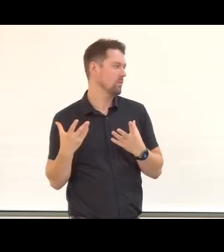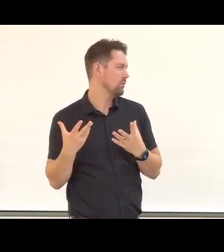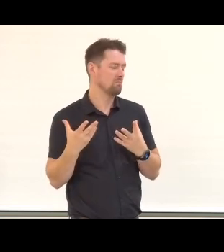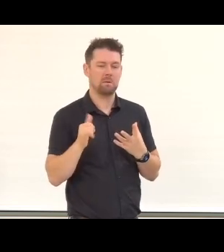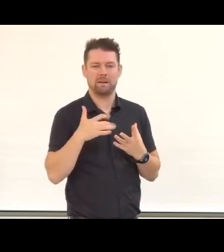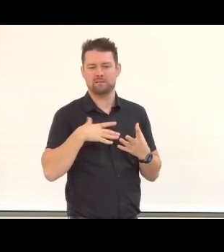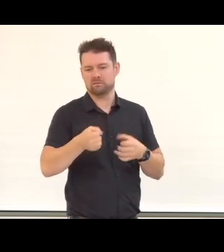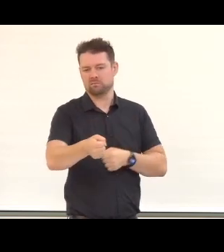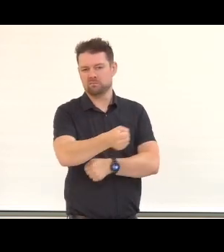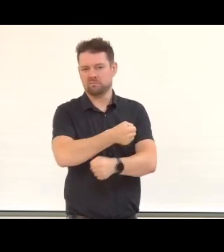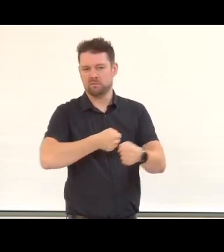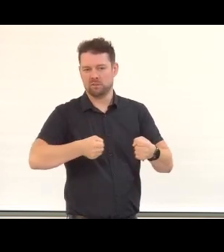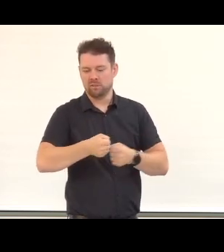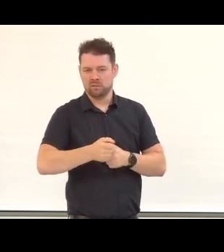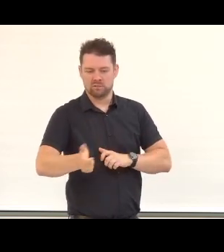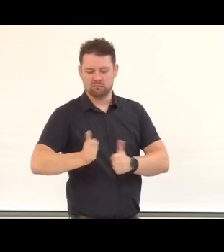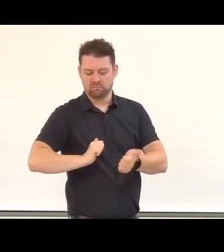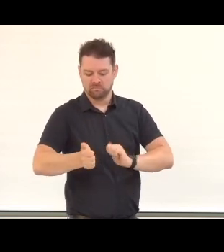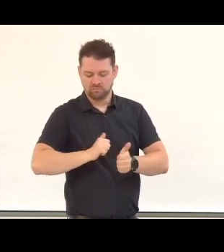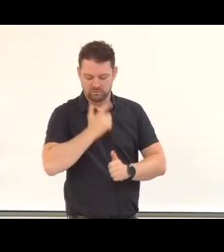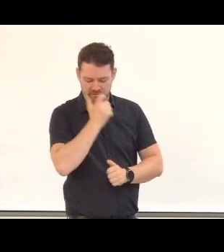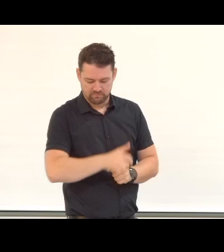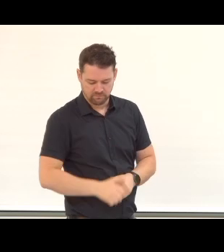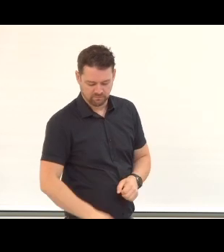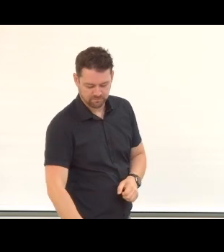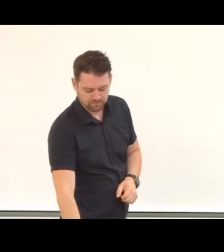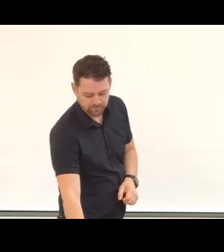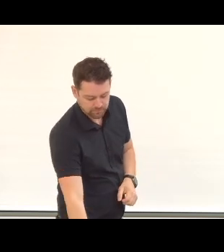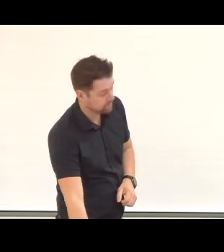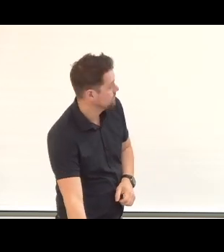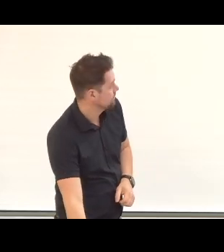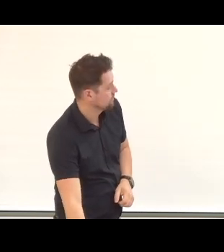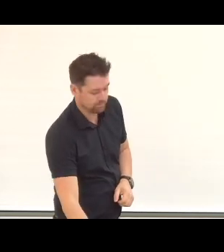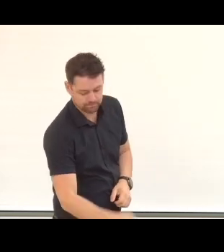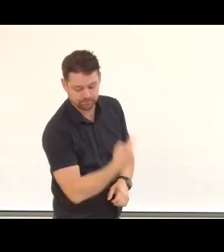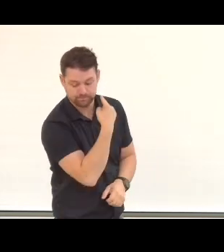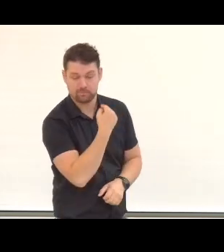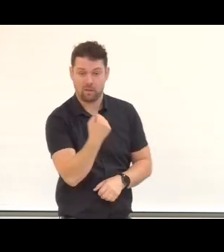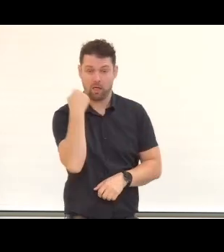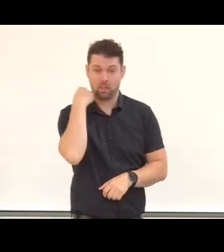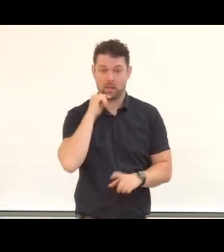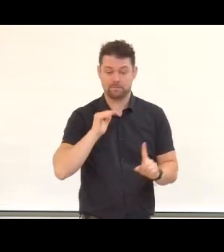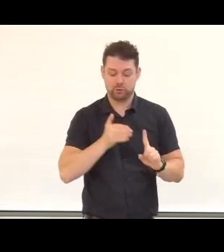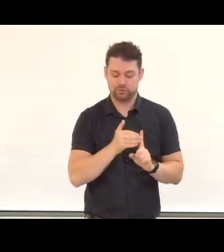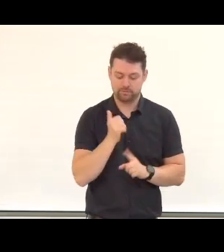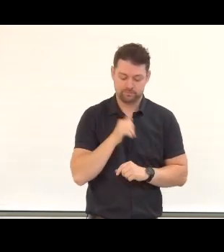swap somebody in last minute. This is the group from the last mission. So you have 6 analog astronauts.